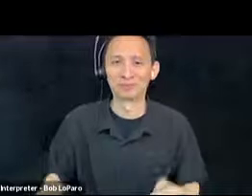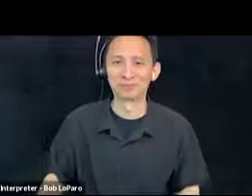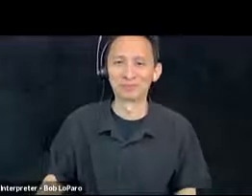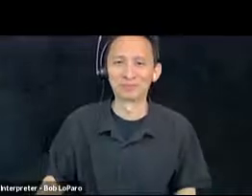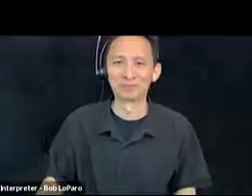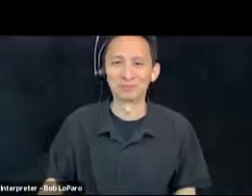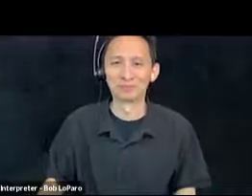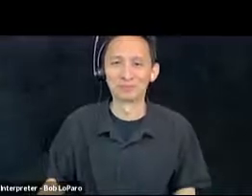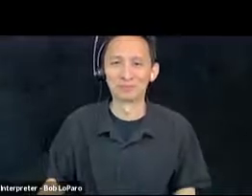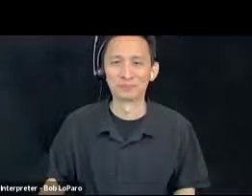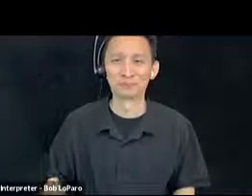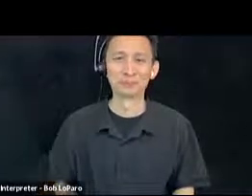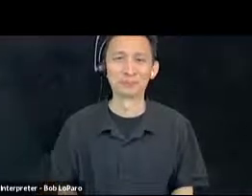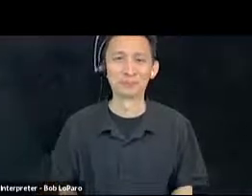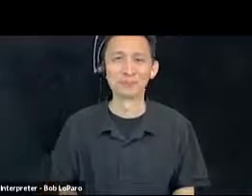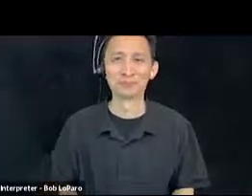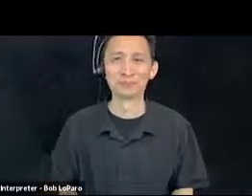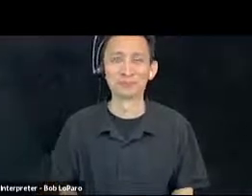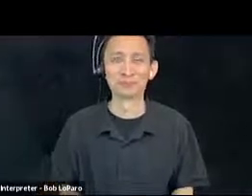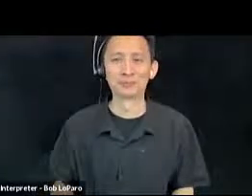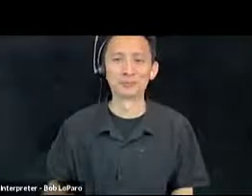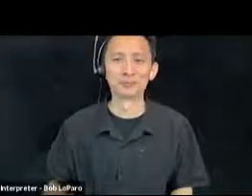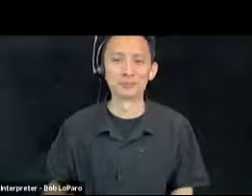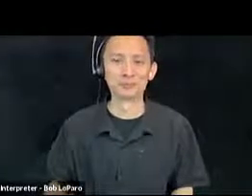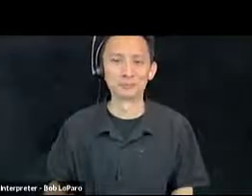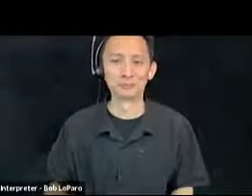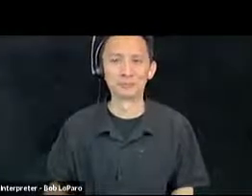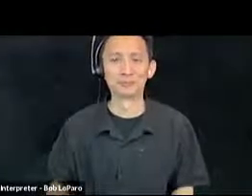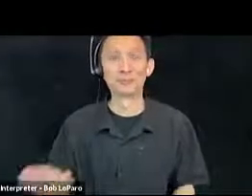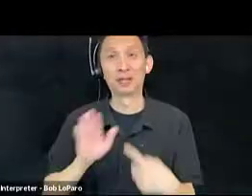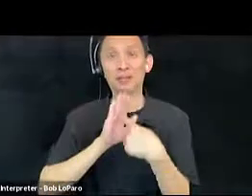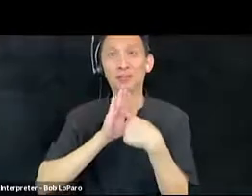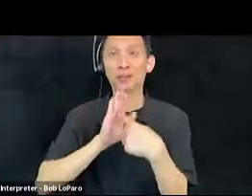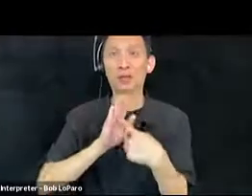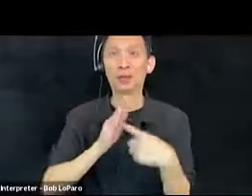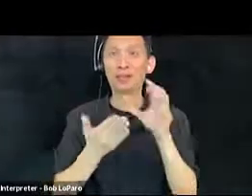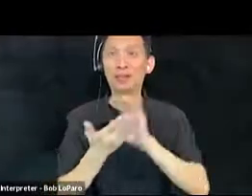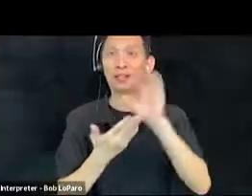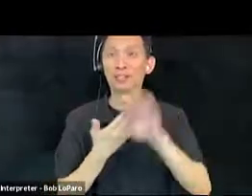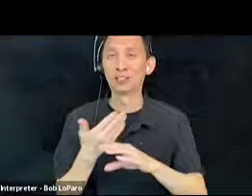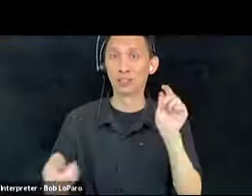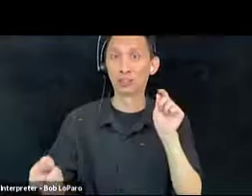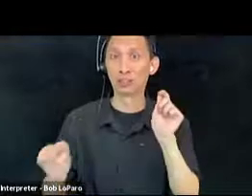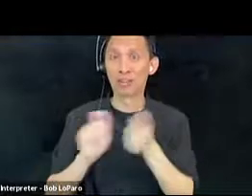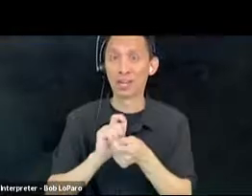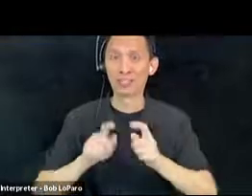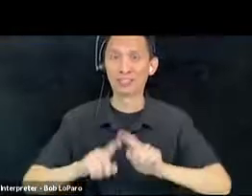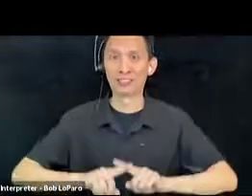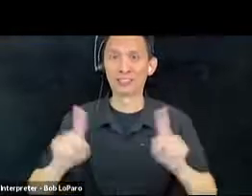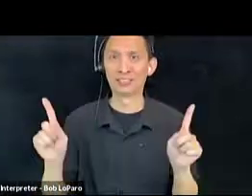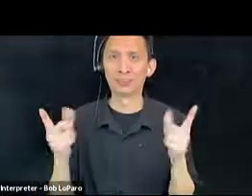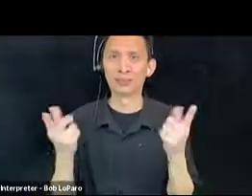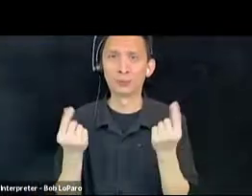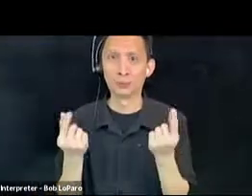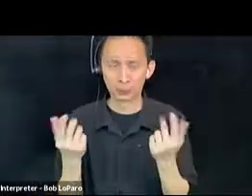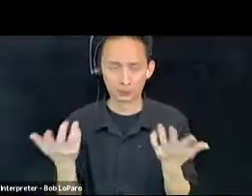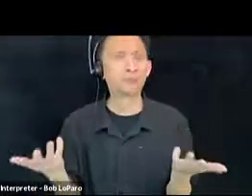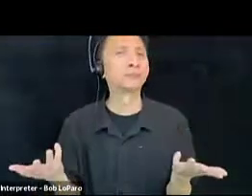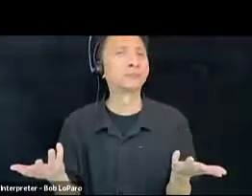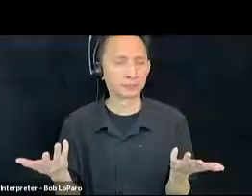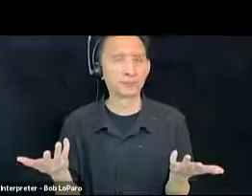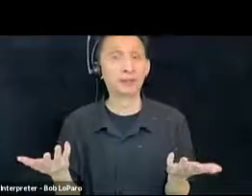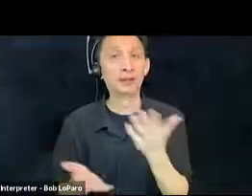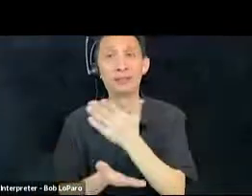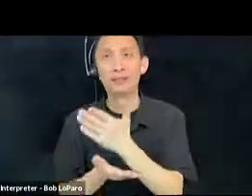So showing changes on a calendar. We talked a little bit about this. So there are a couple of ways that people like to demonstrate that something has